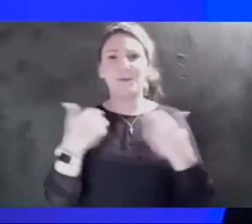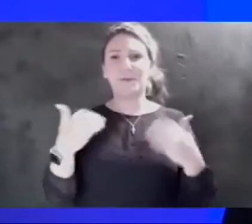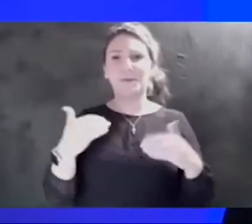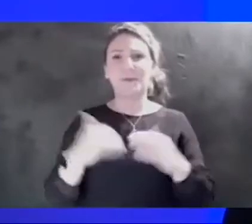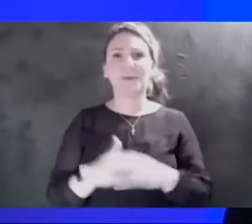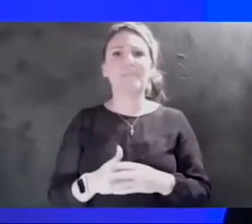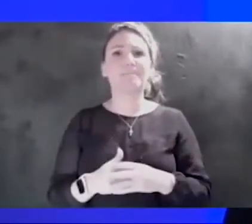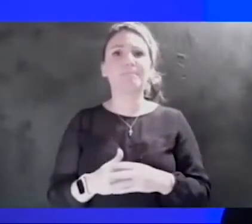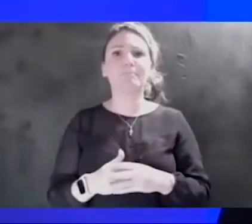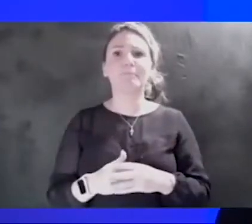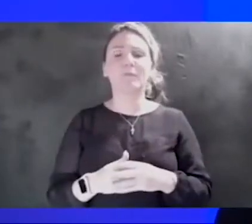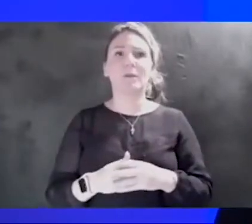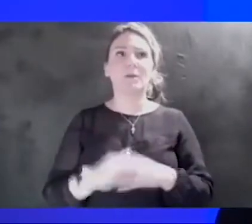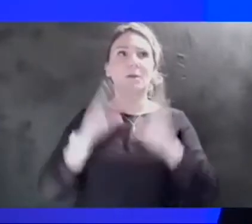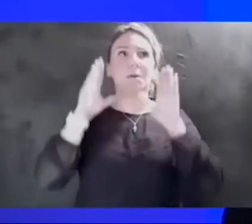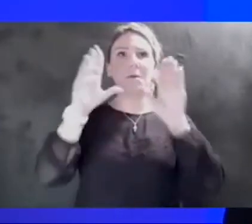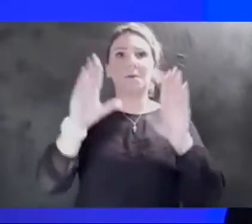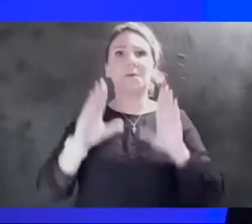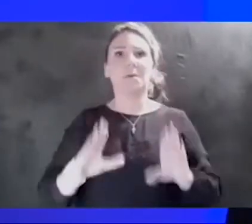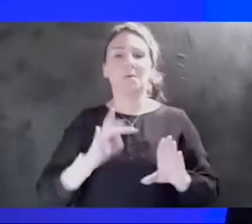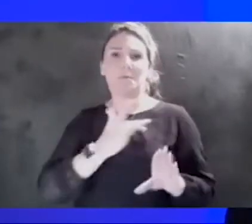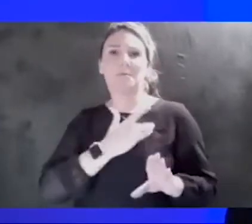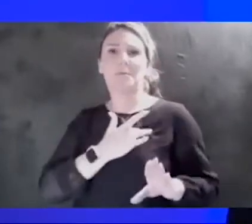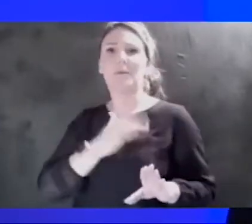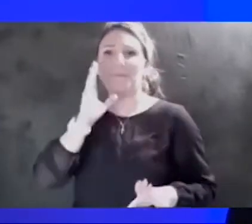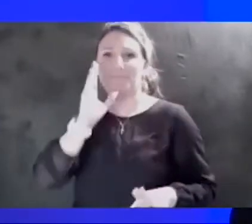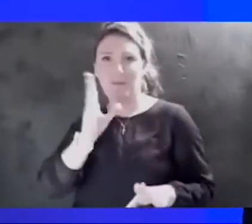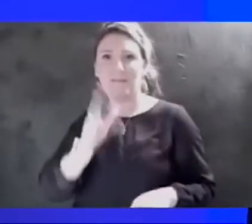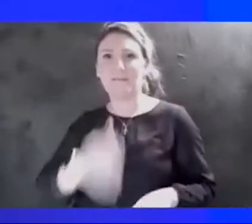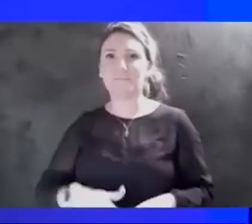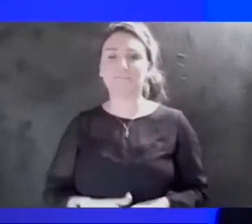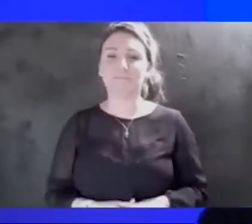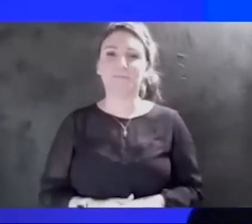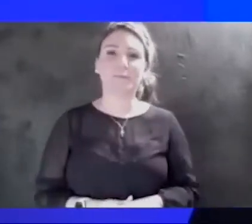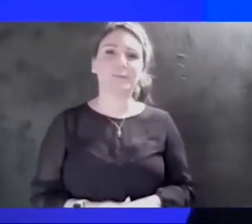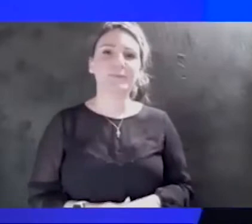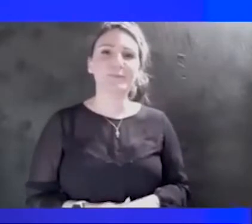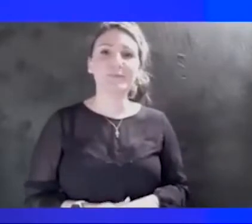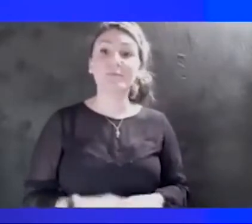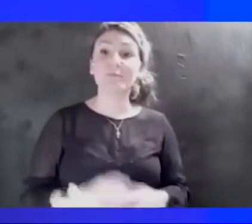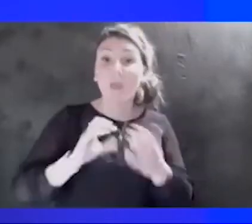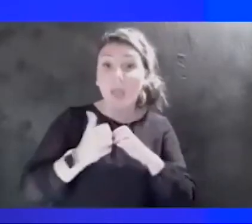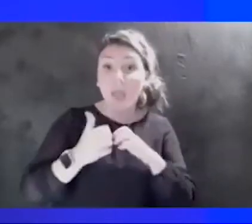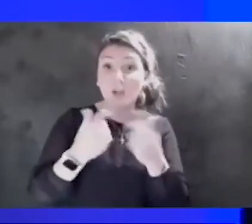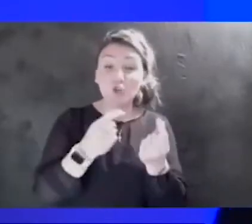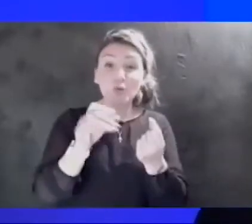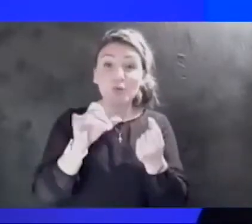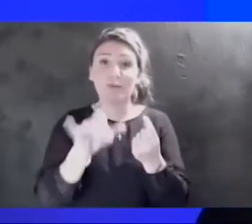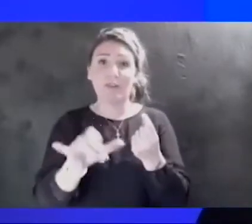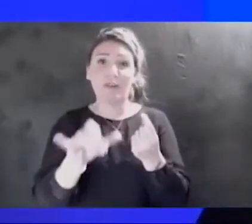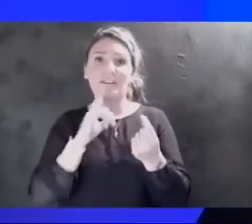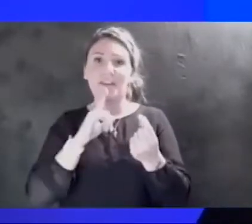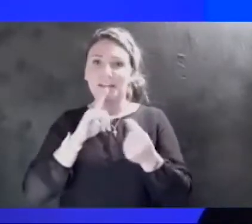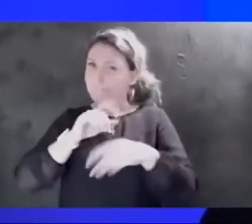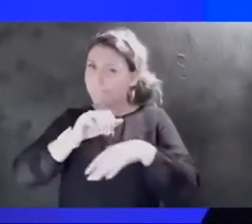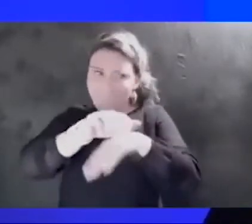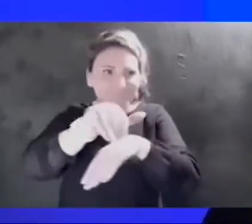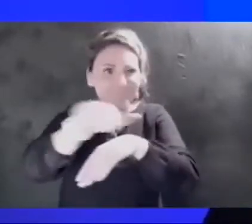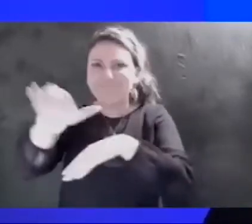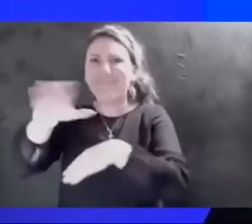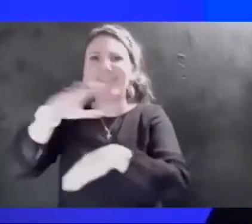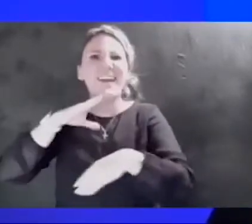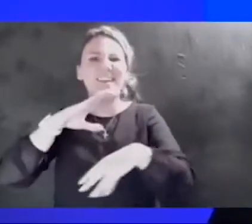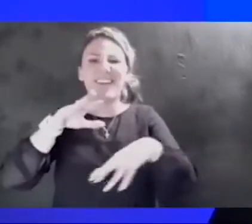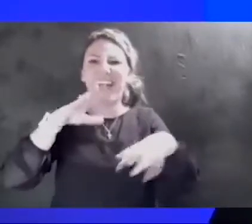tremendously rewarding. And then and the way to do that is to get them out there and get them out into rural